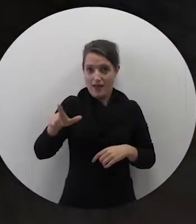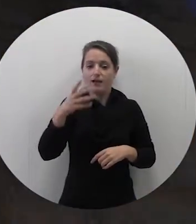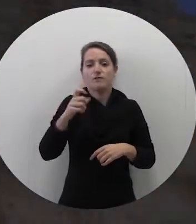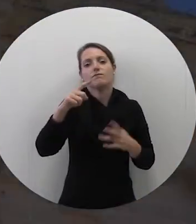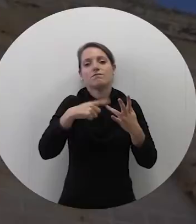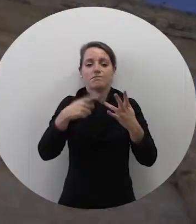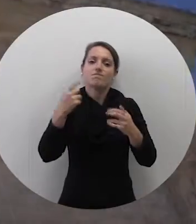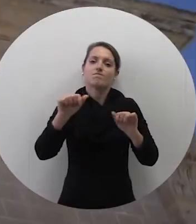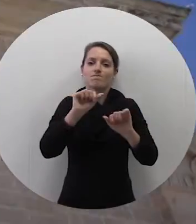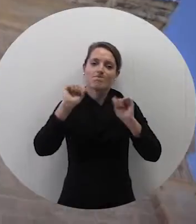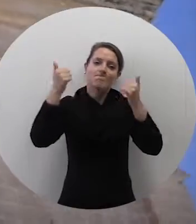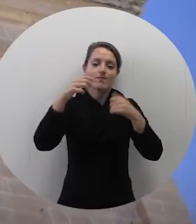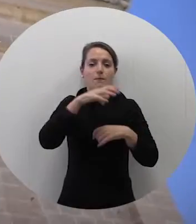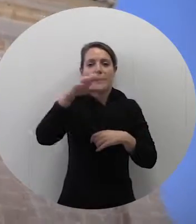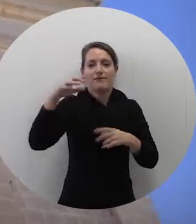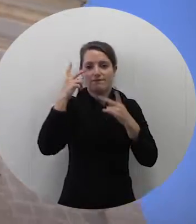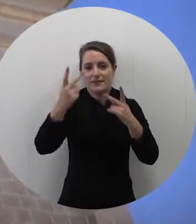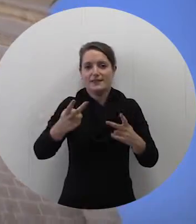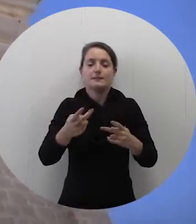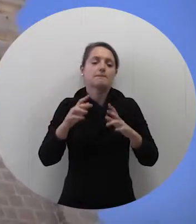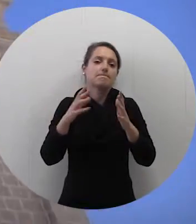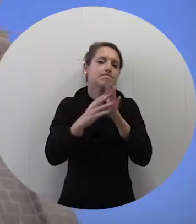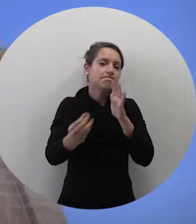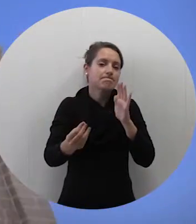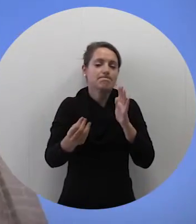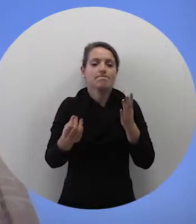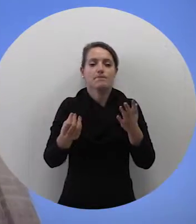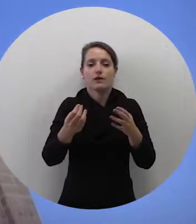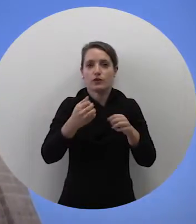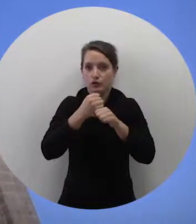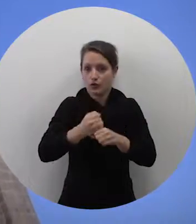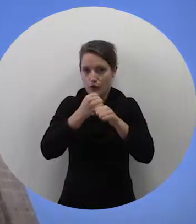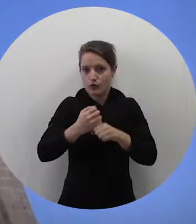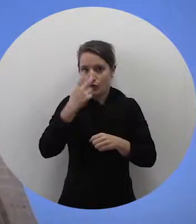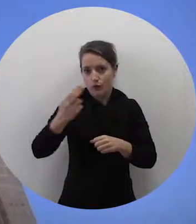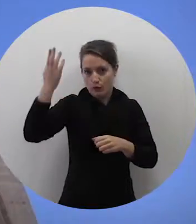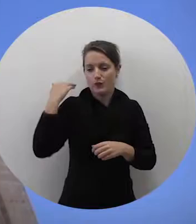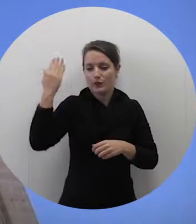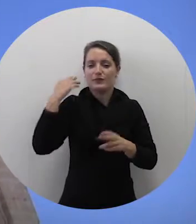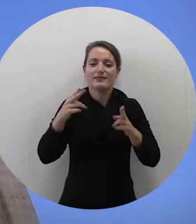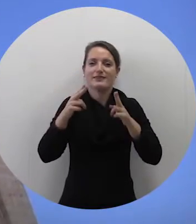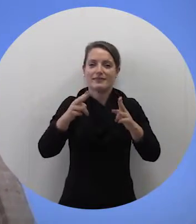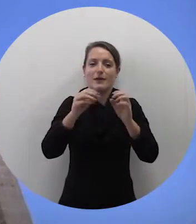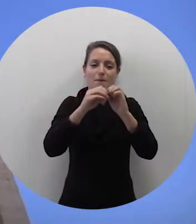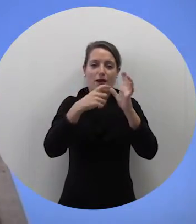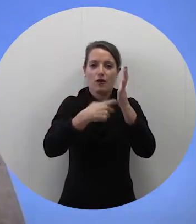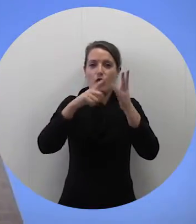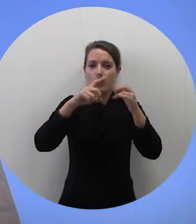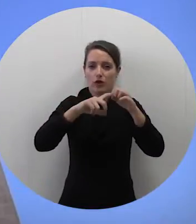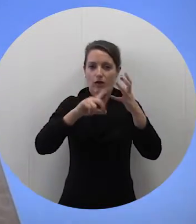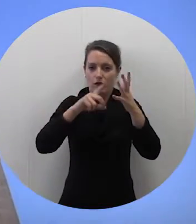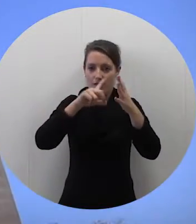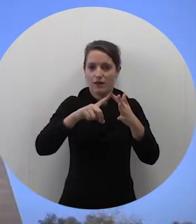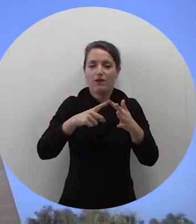Amongst other various landmarks that can be found in Lija, one finds the Baroque parish church dedicated